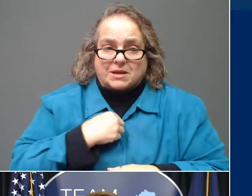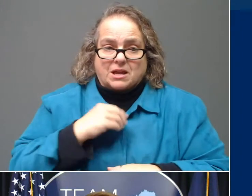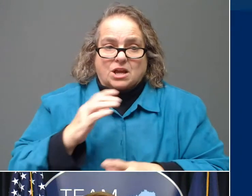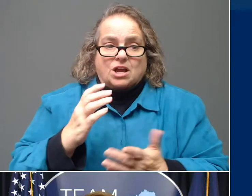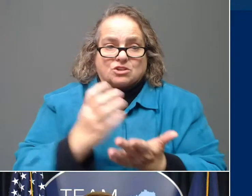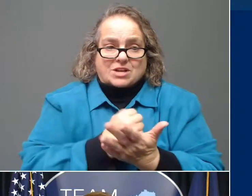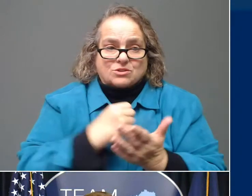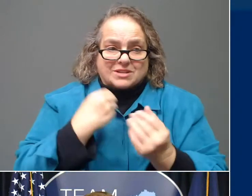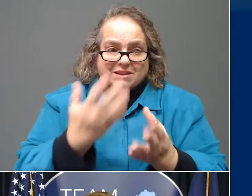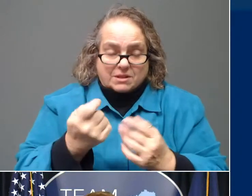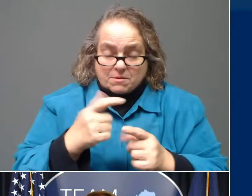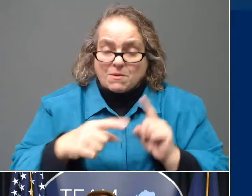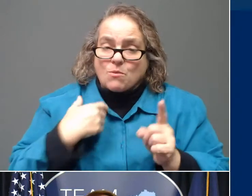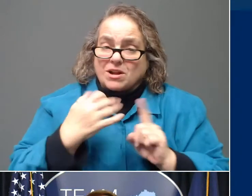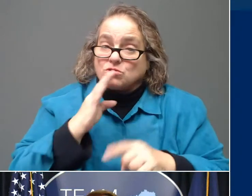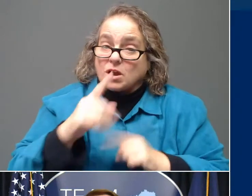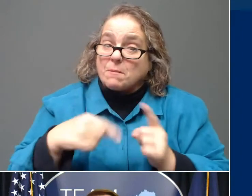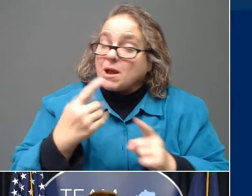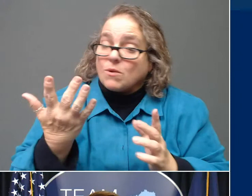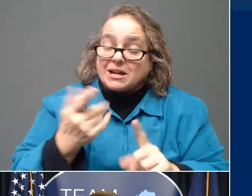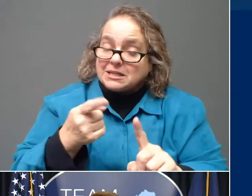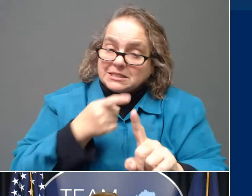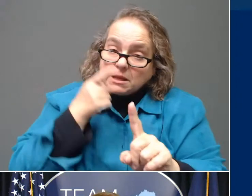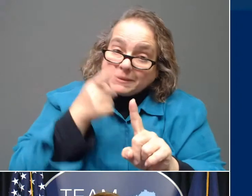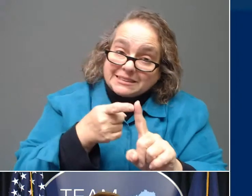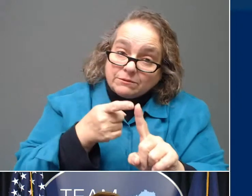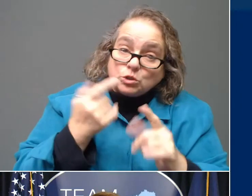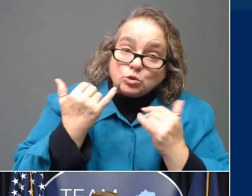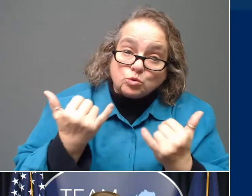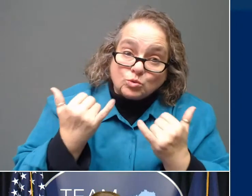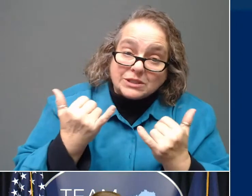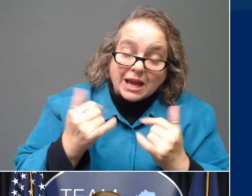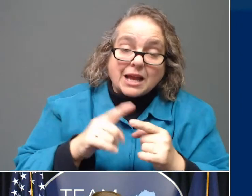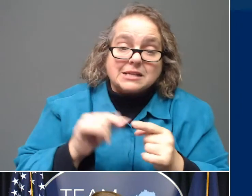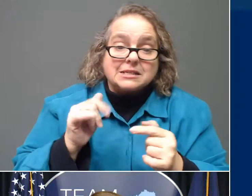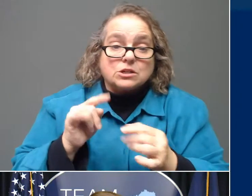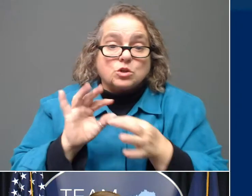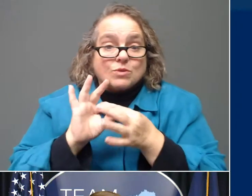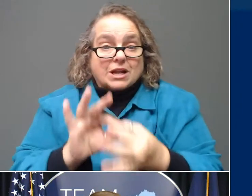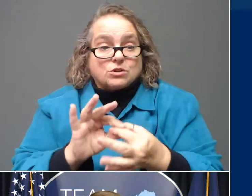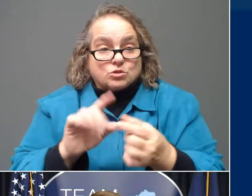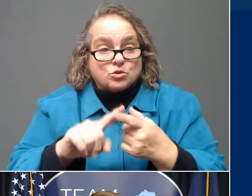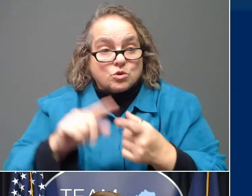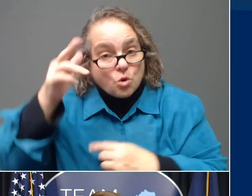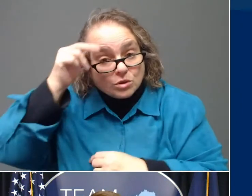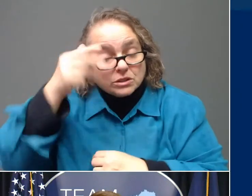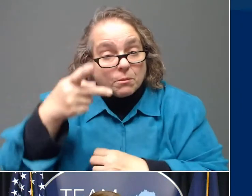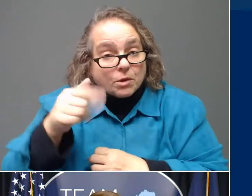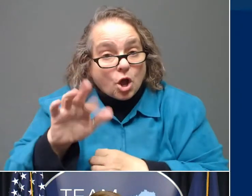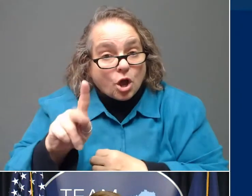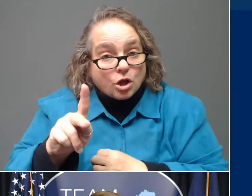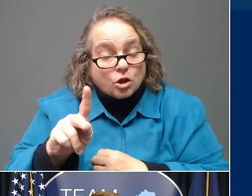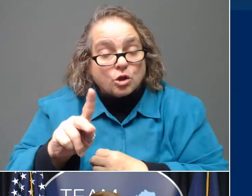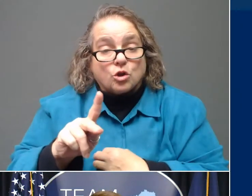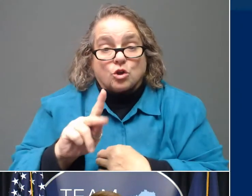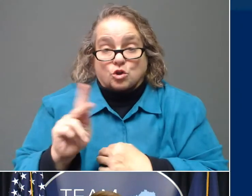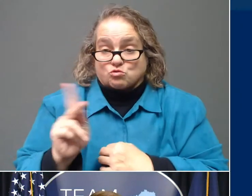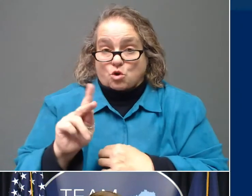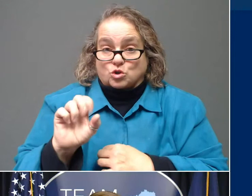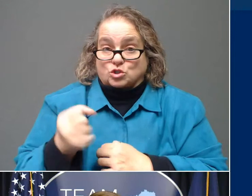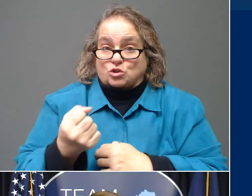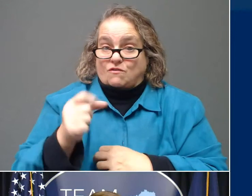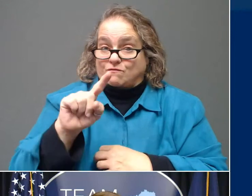what I'm going to talk about is very specific today as it relates to the horse park, Kroger's first site, the